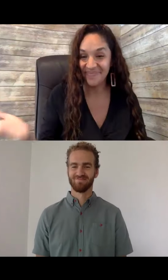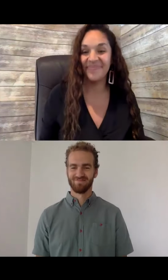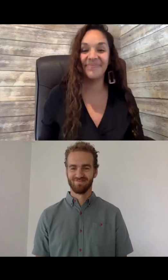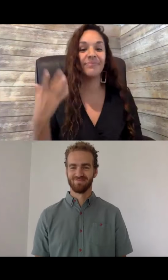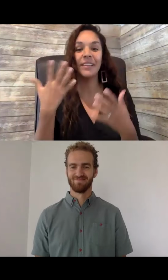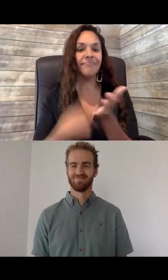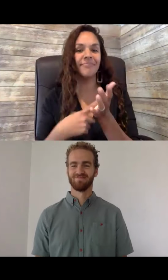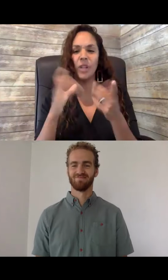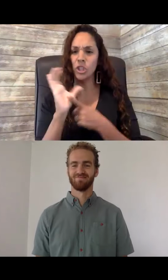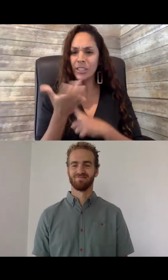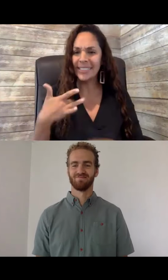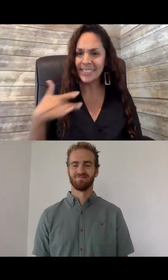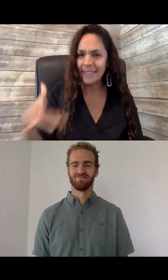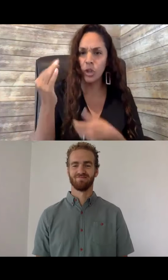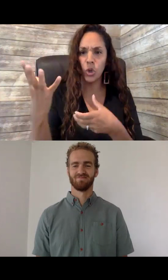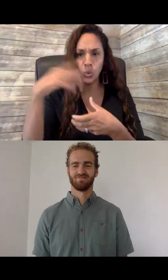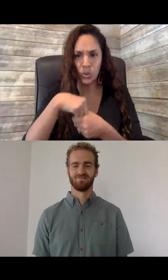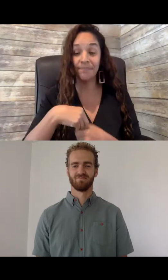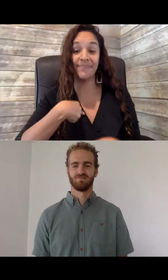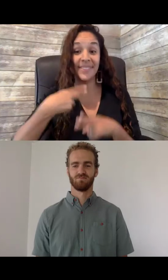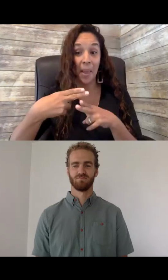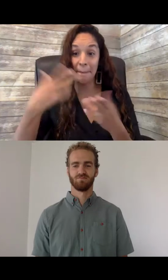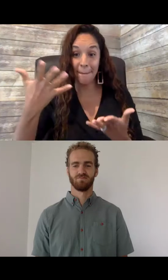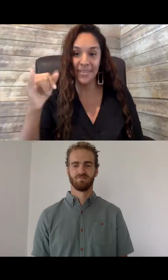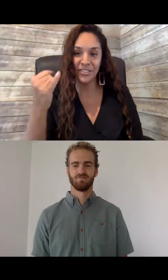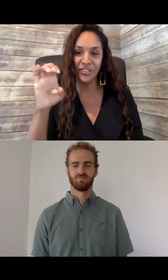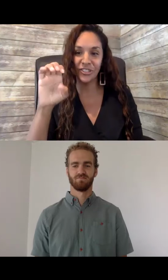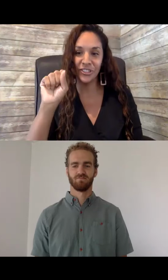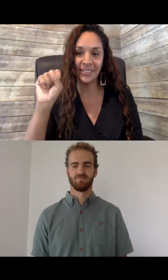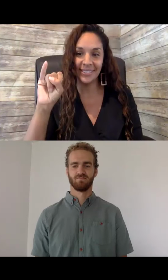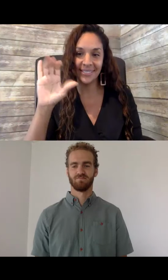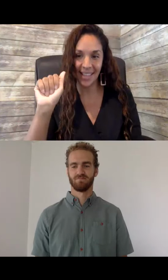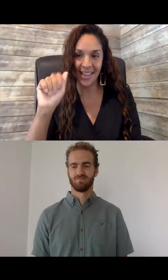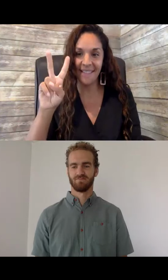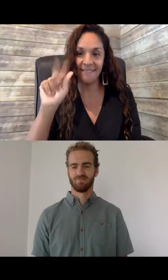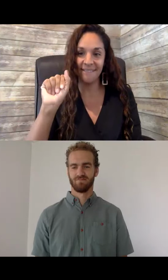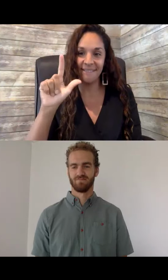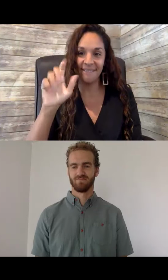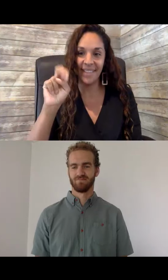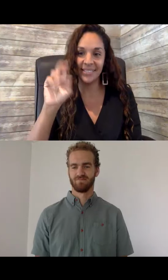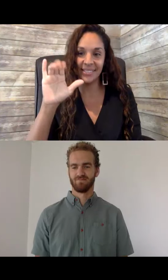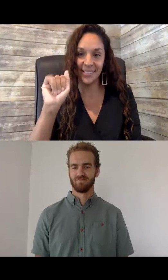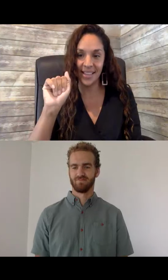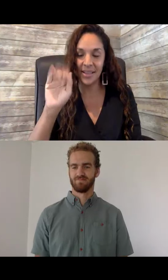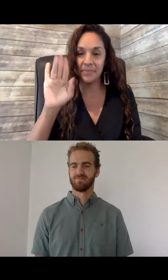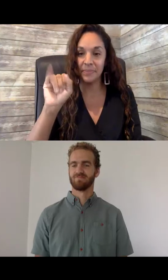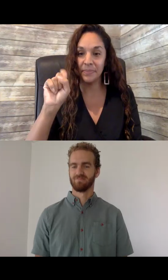Hello and welcome to our presentation today. Today's topic is cultural sensitivity and inclusion. My name is